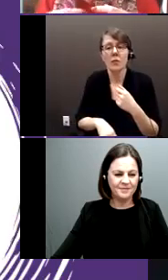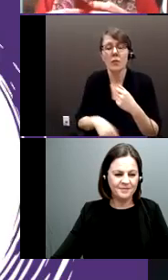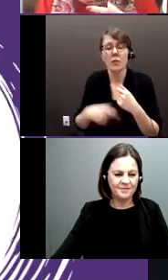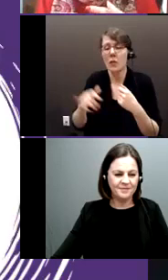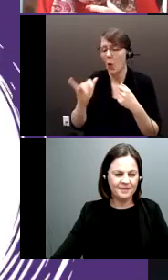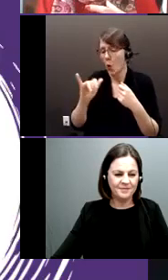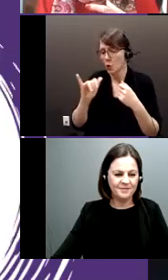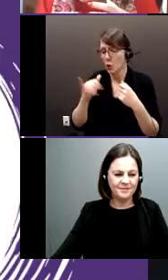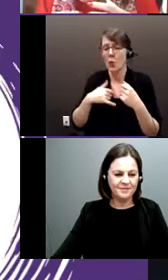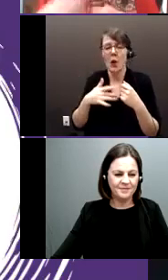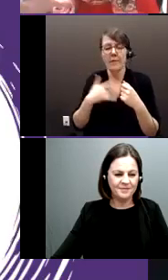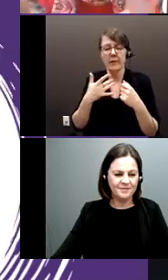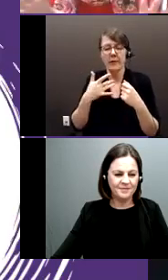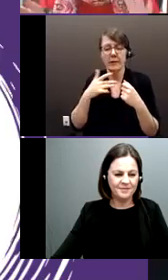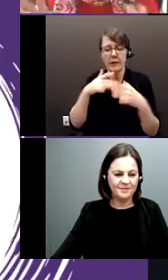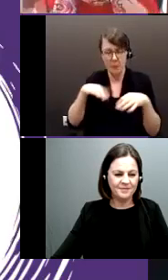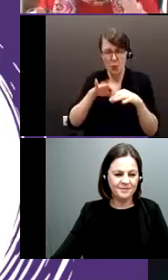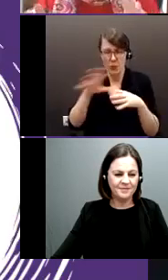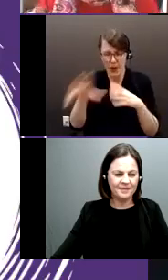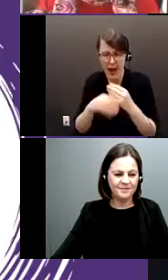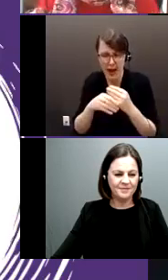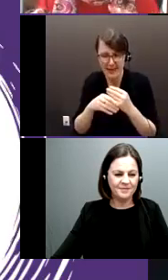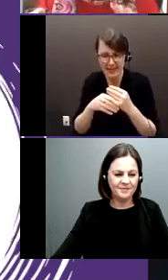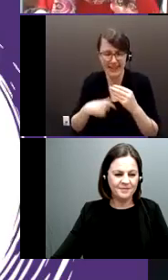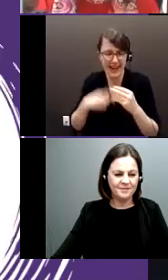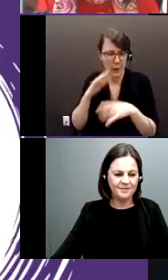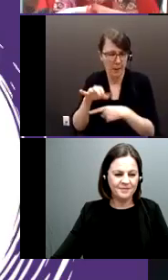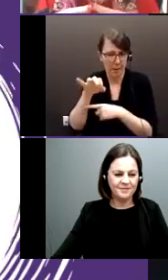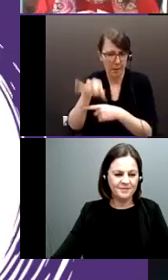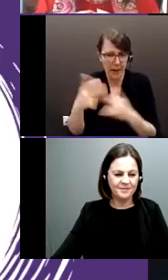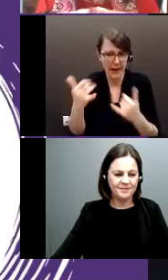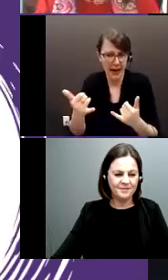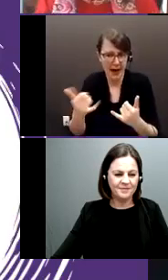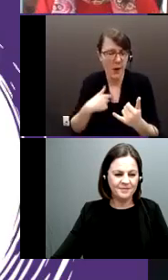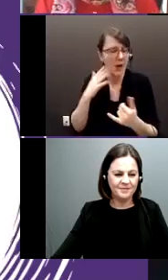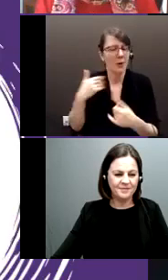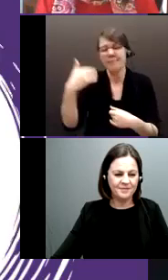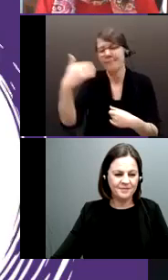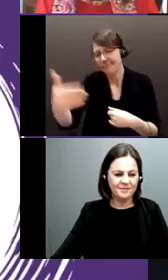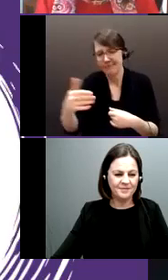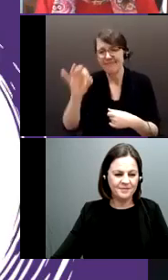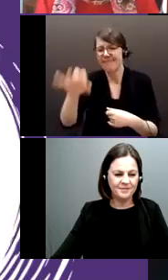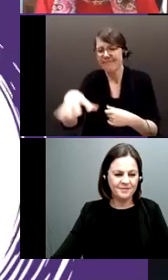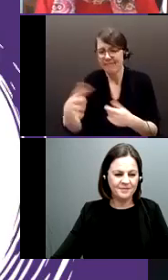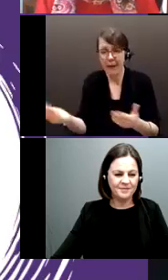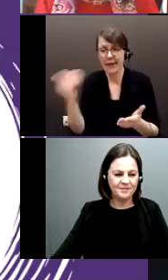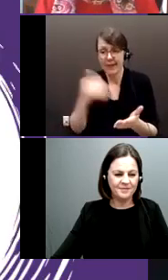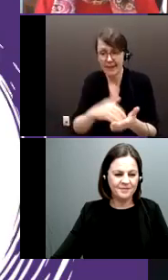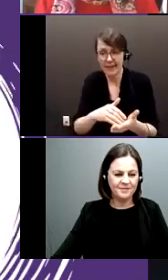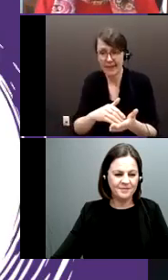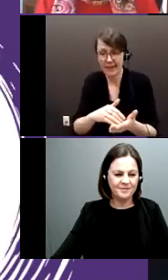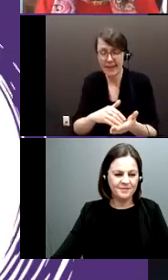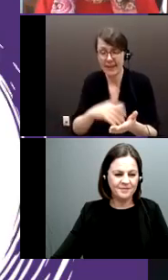I will probably stick it in other places as well, because it's really important for me that we